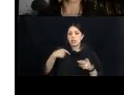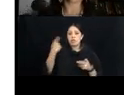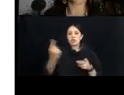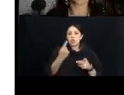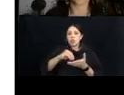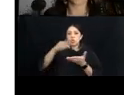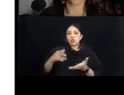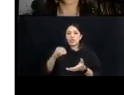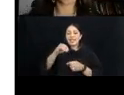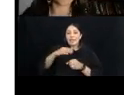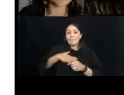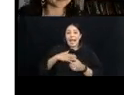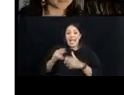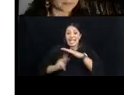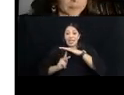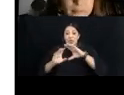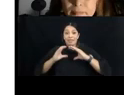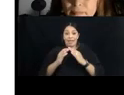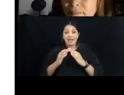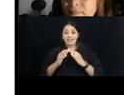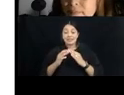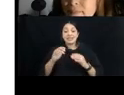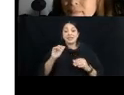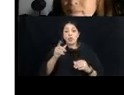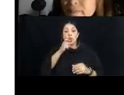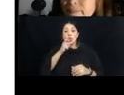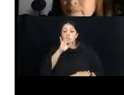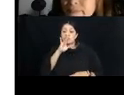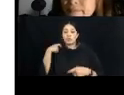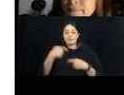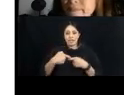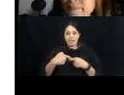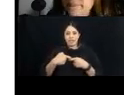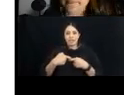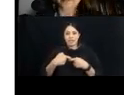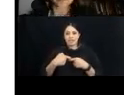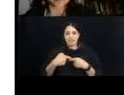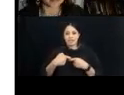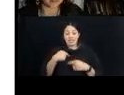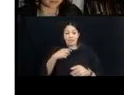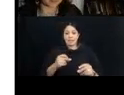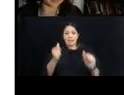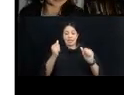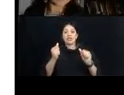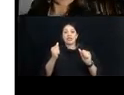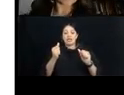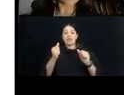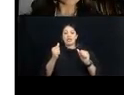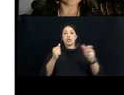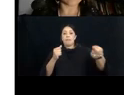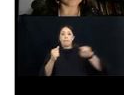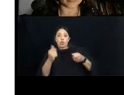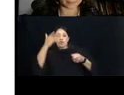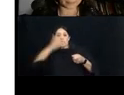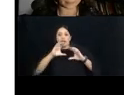in my kindergarten class that was a monolingual Spanish-speaking child. And I was immediately led to the front of the class, and